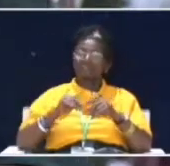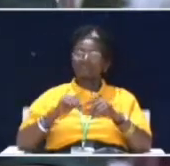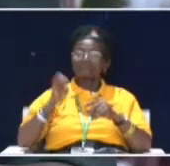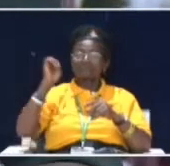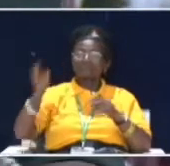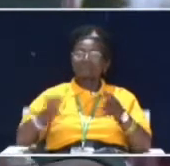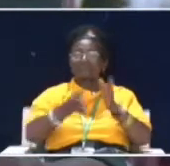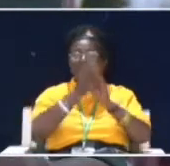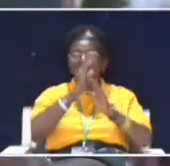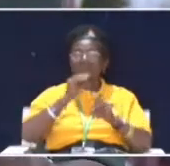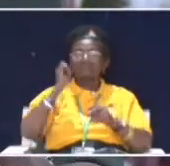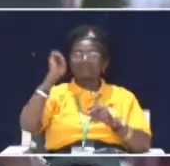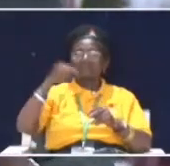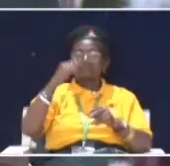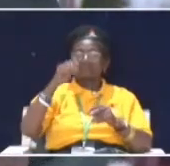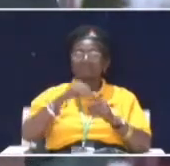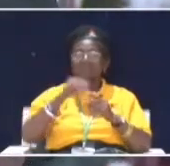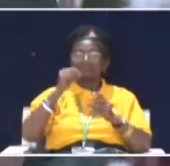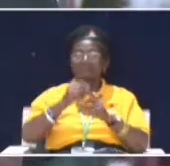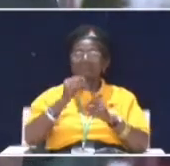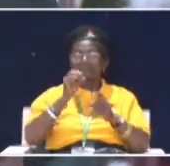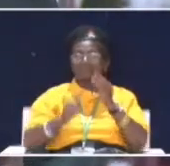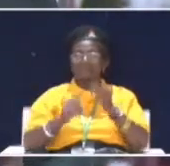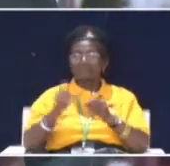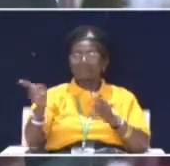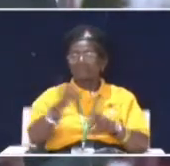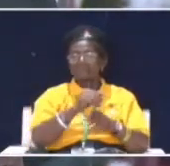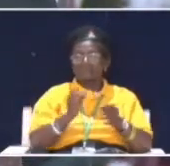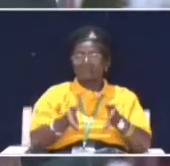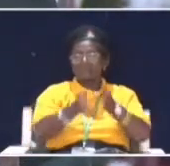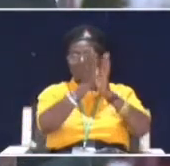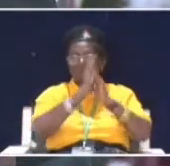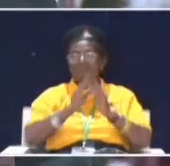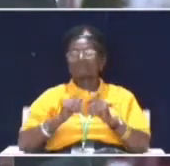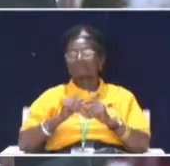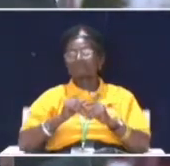Yes, he said in his word, if you ask,